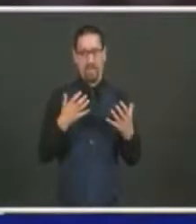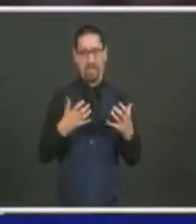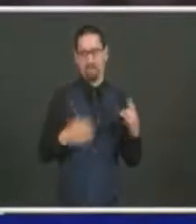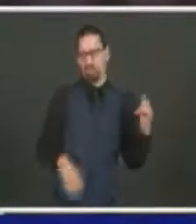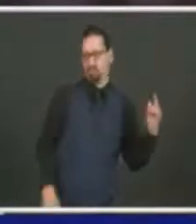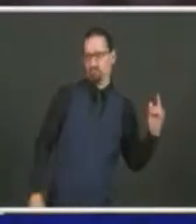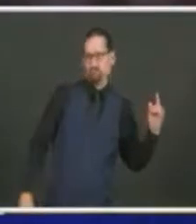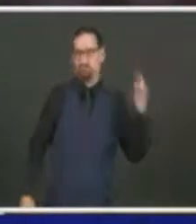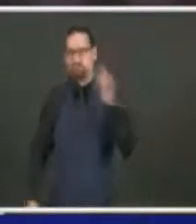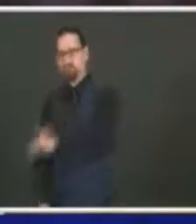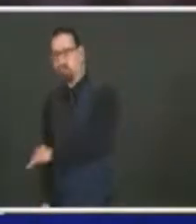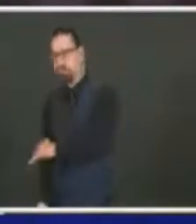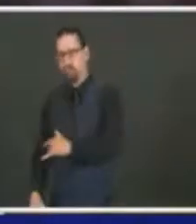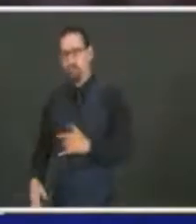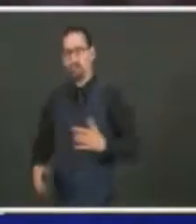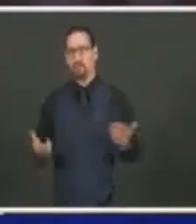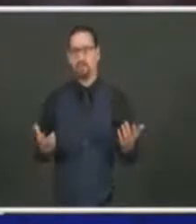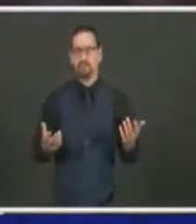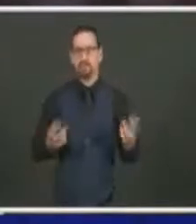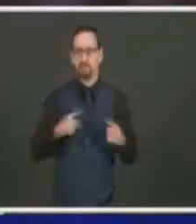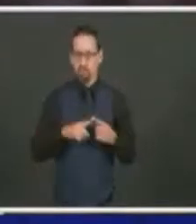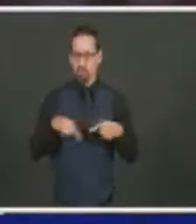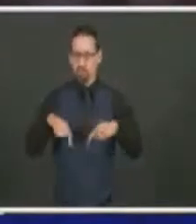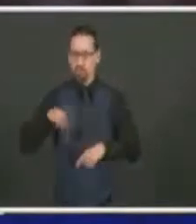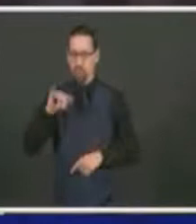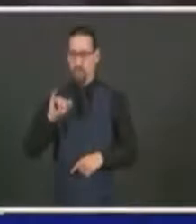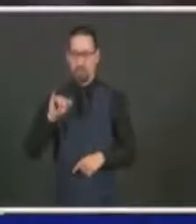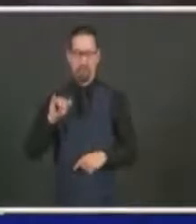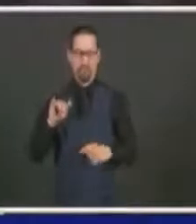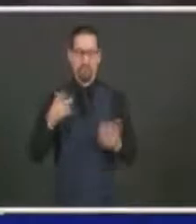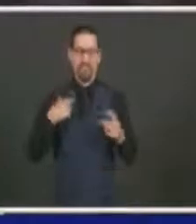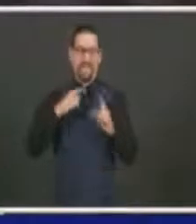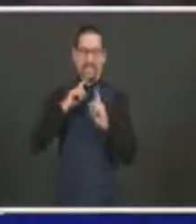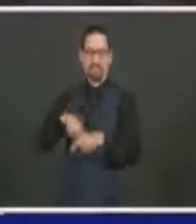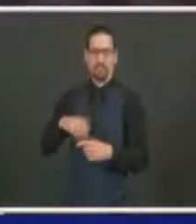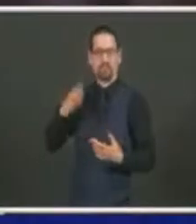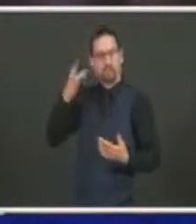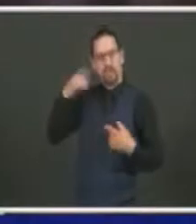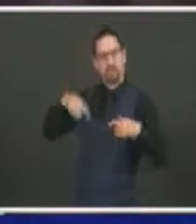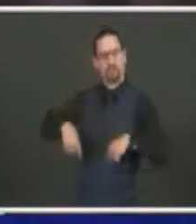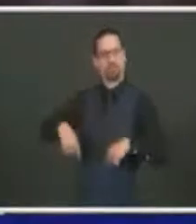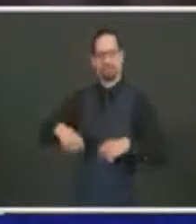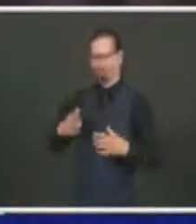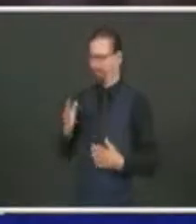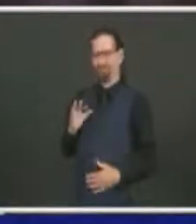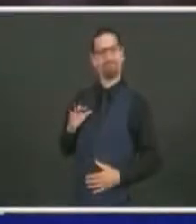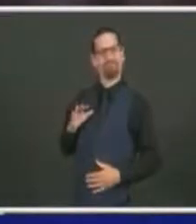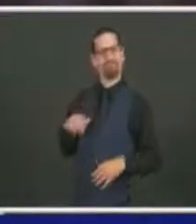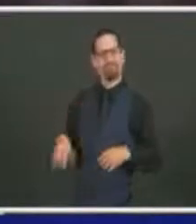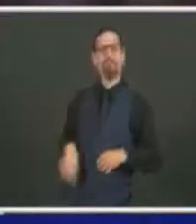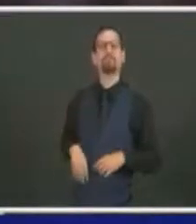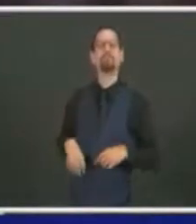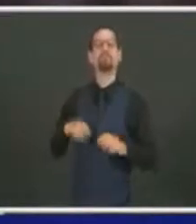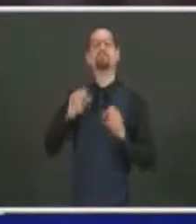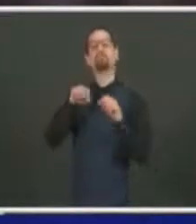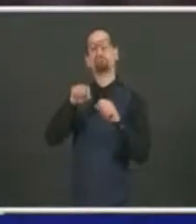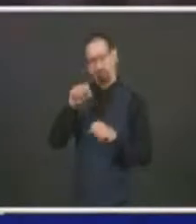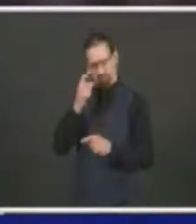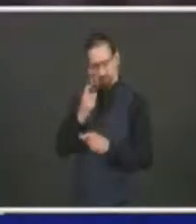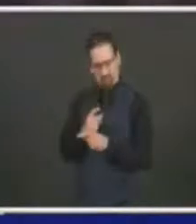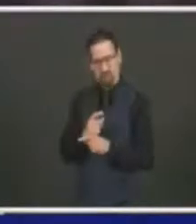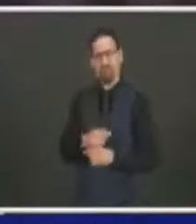And that's a problem if you're positive. So if you want to come here,